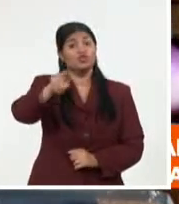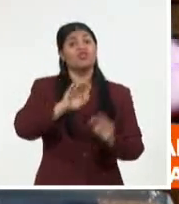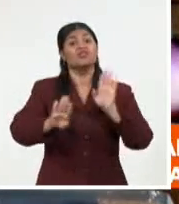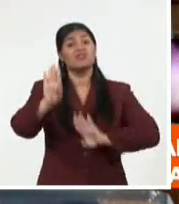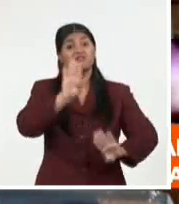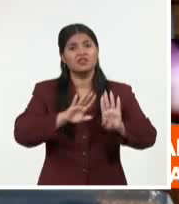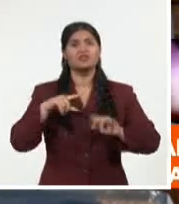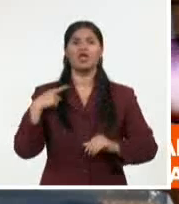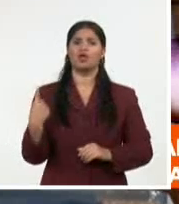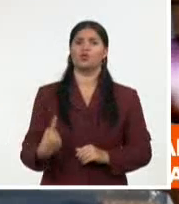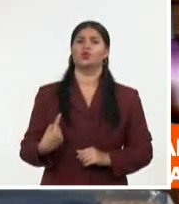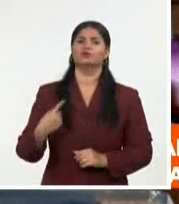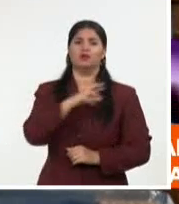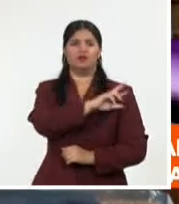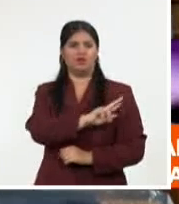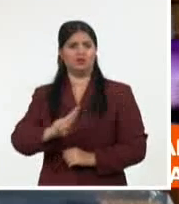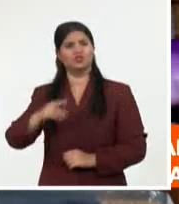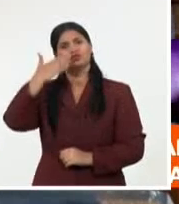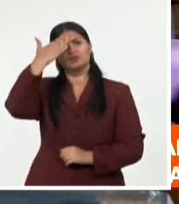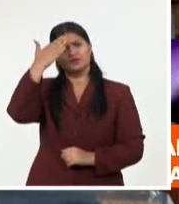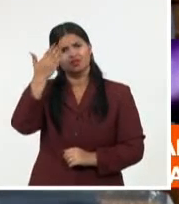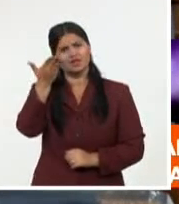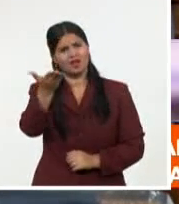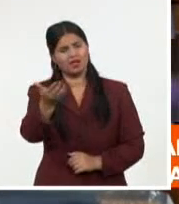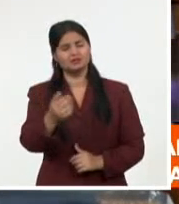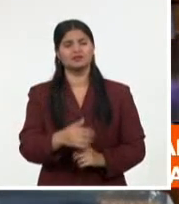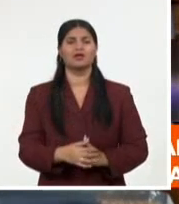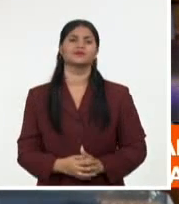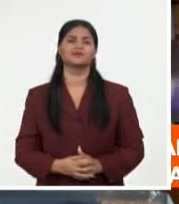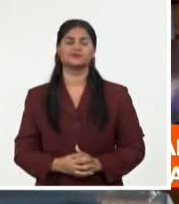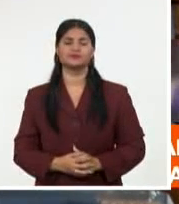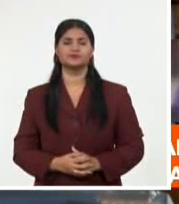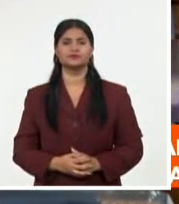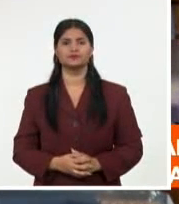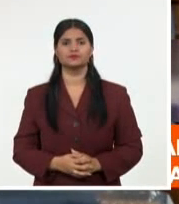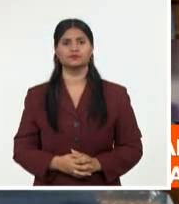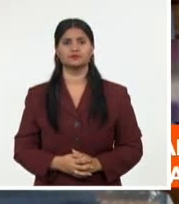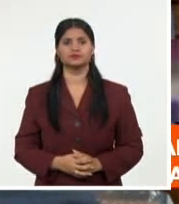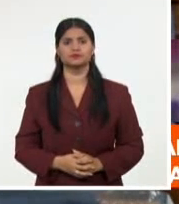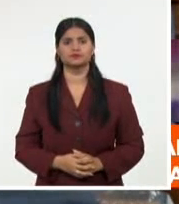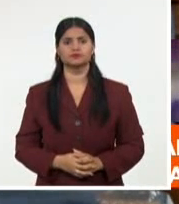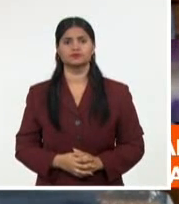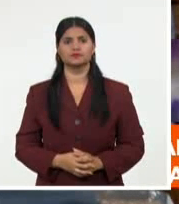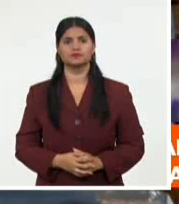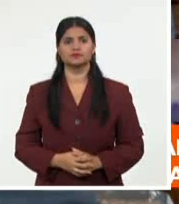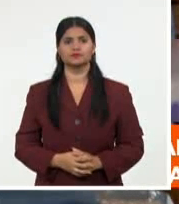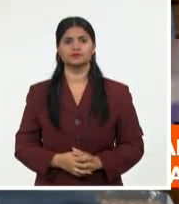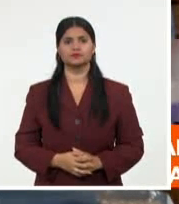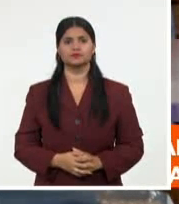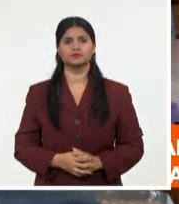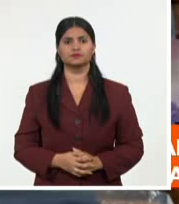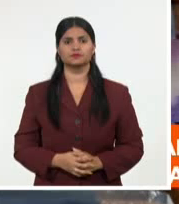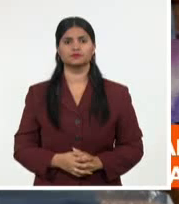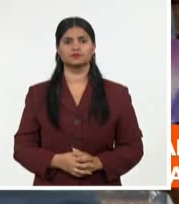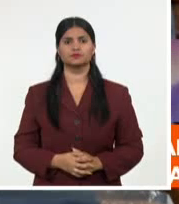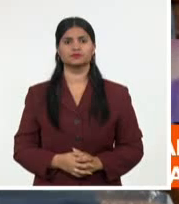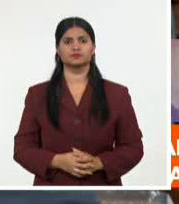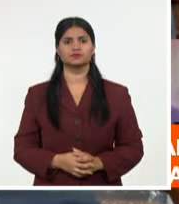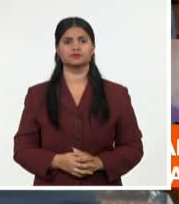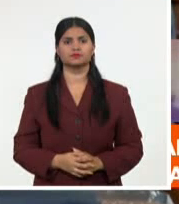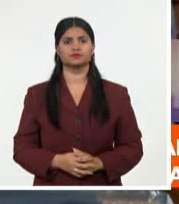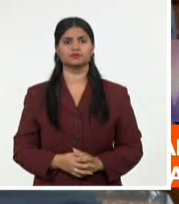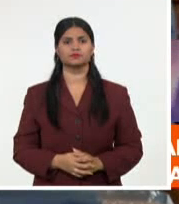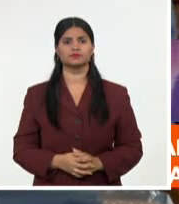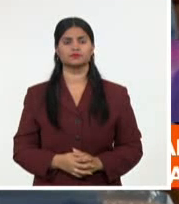and sisters, within the next few hours, we will be departing from this beautiful island, and we shall do so